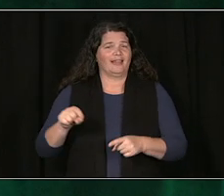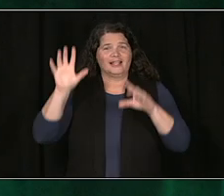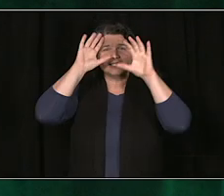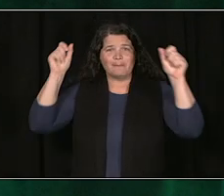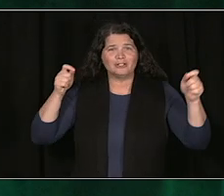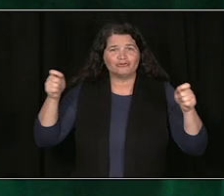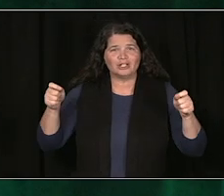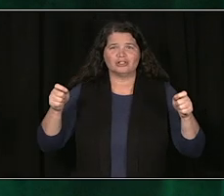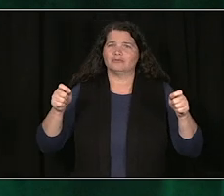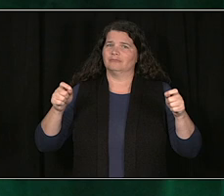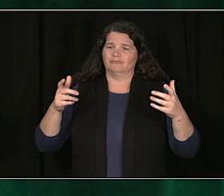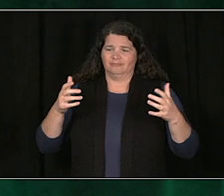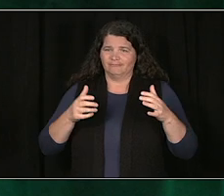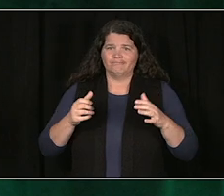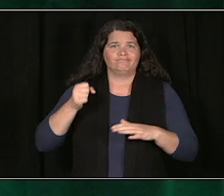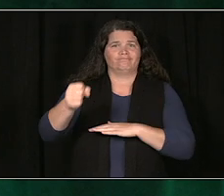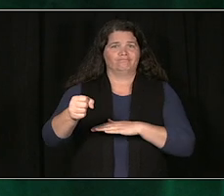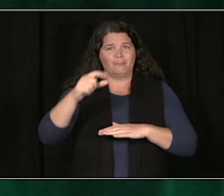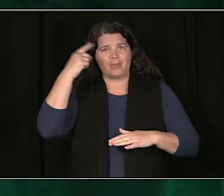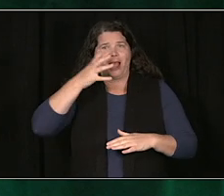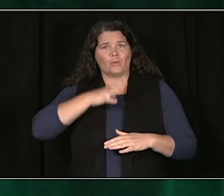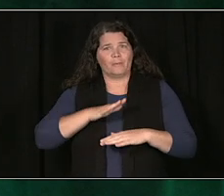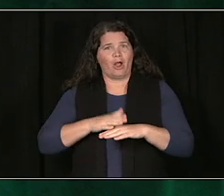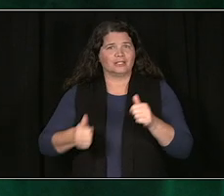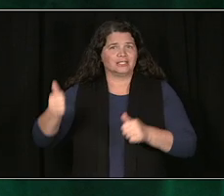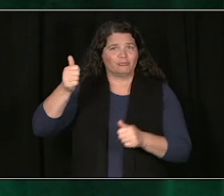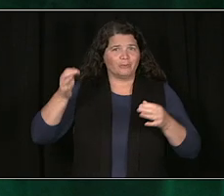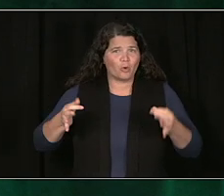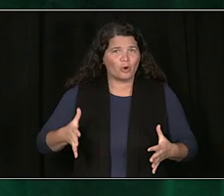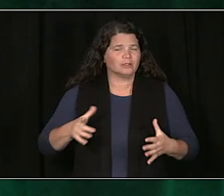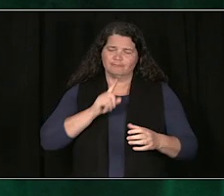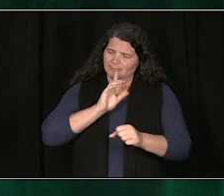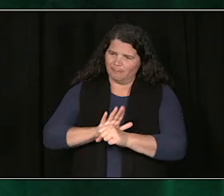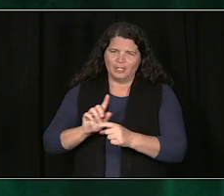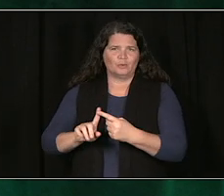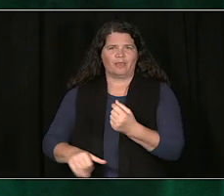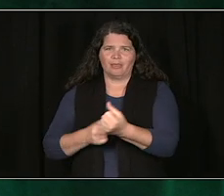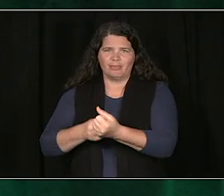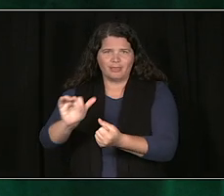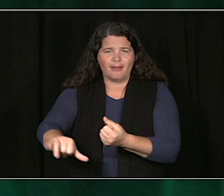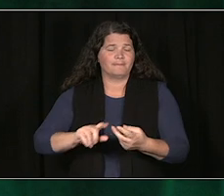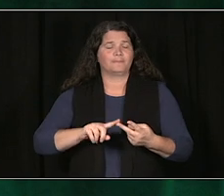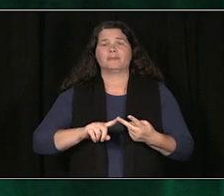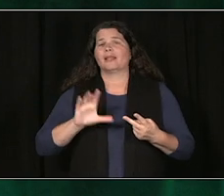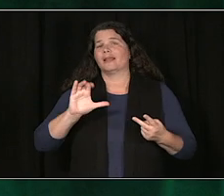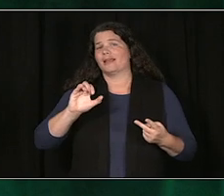to putting a Black woman on the Supreme Court, saying that they wanted to also have a diverse